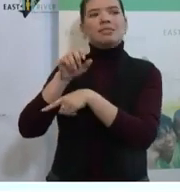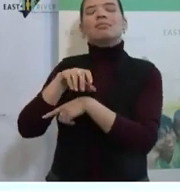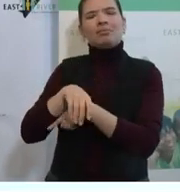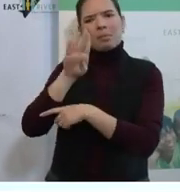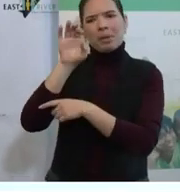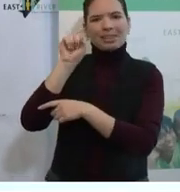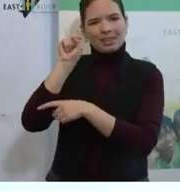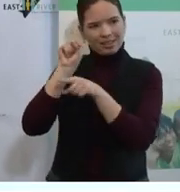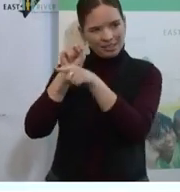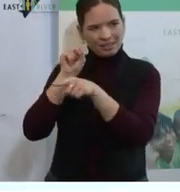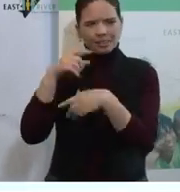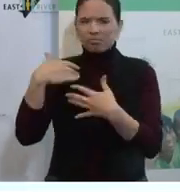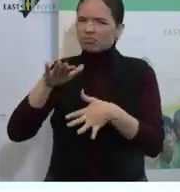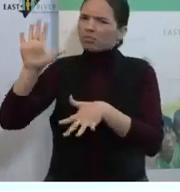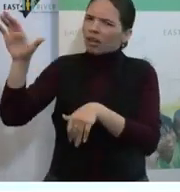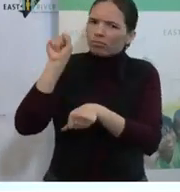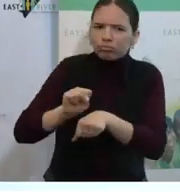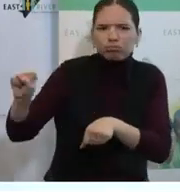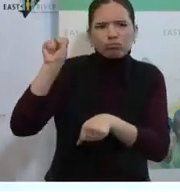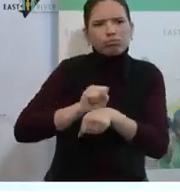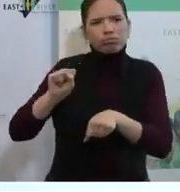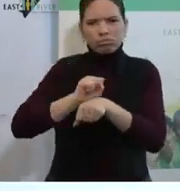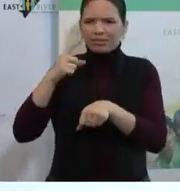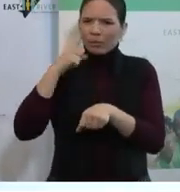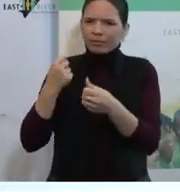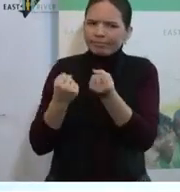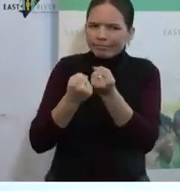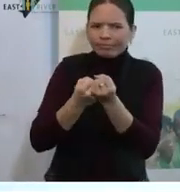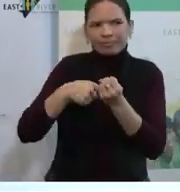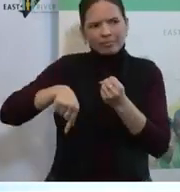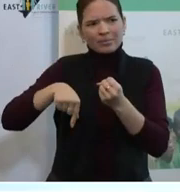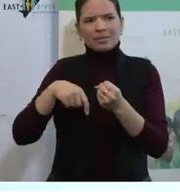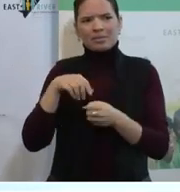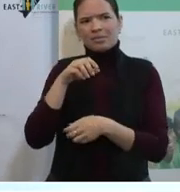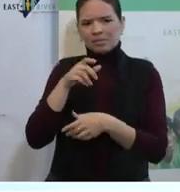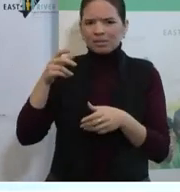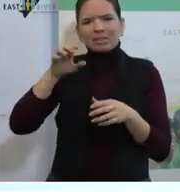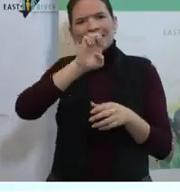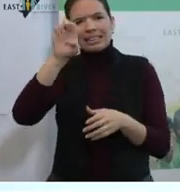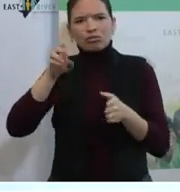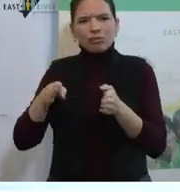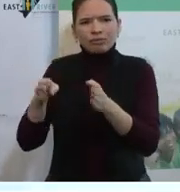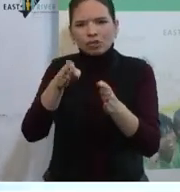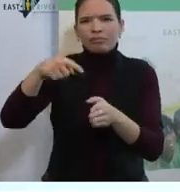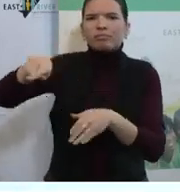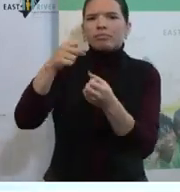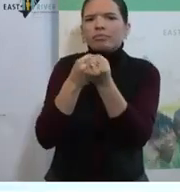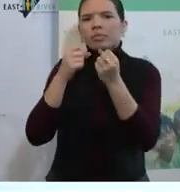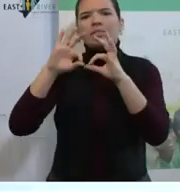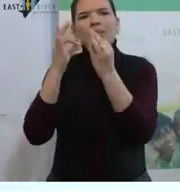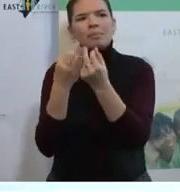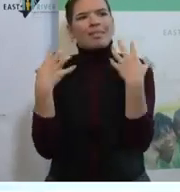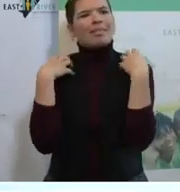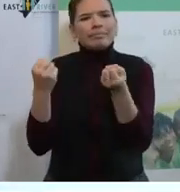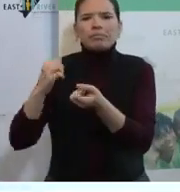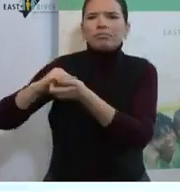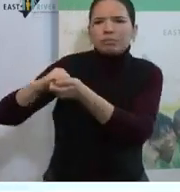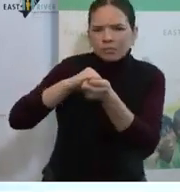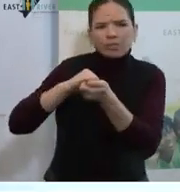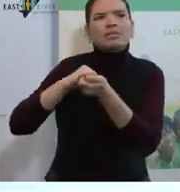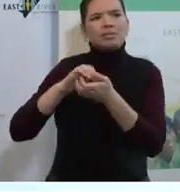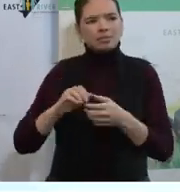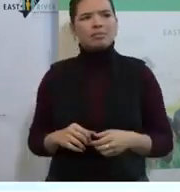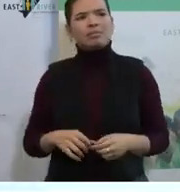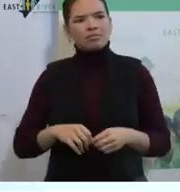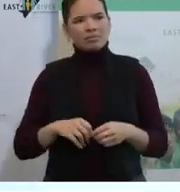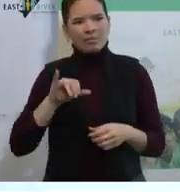does with the East River Family Strengthening Collaborative. right here in Ward 7.